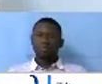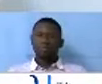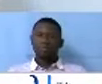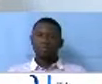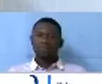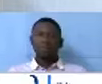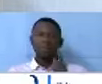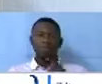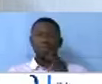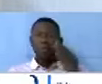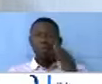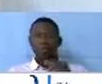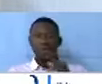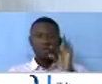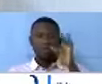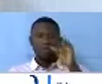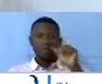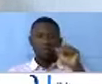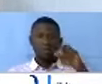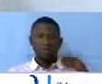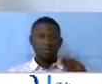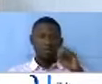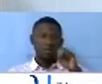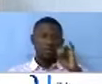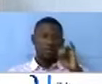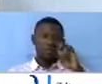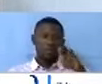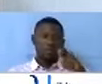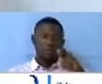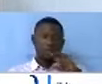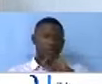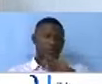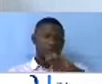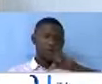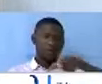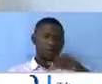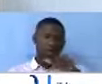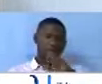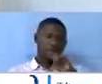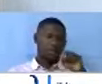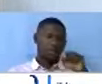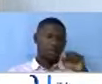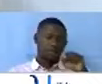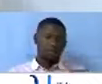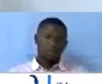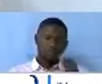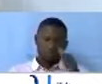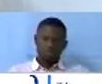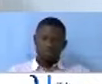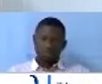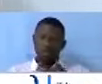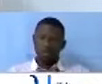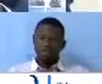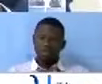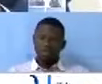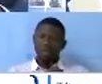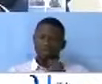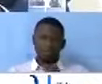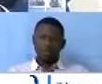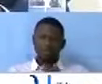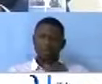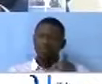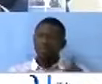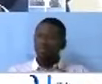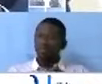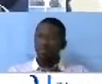Tamsir Diasse was also tortured. Bi nga xamne ni ni titale Tamsir Diasse itamen. But the point I'm making is that